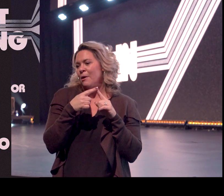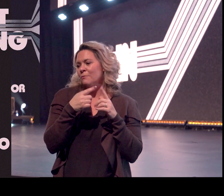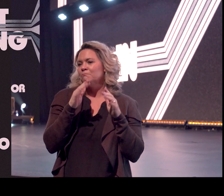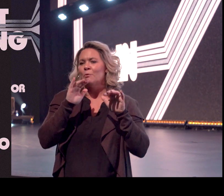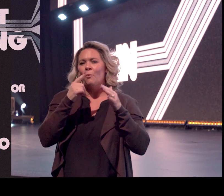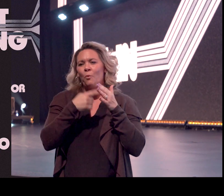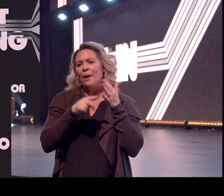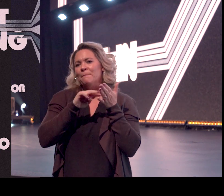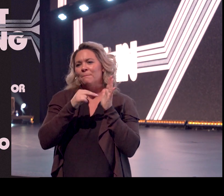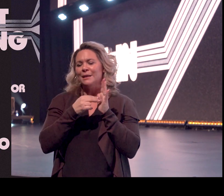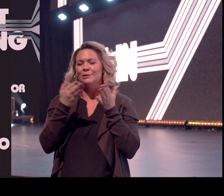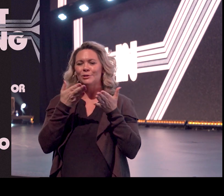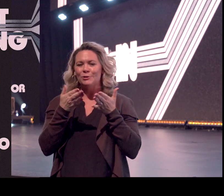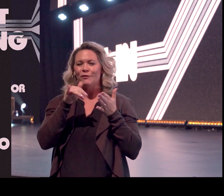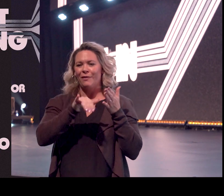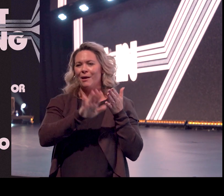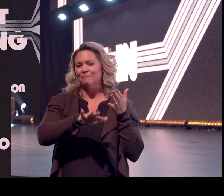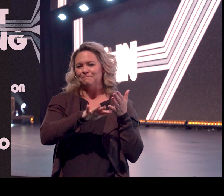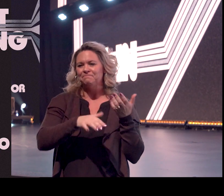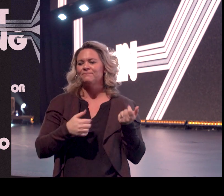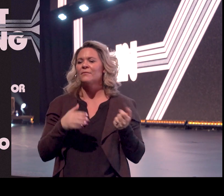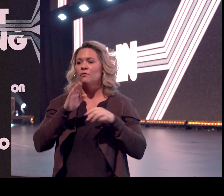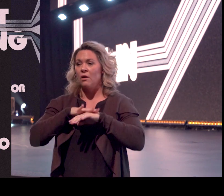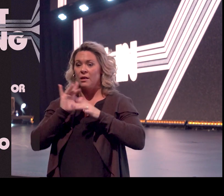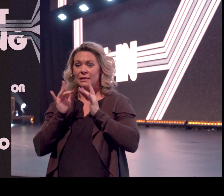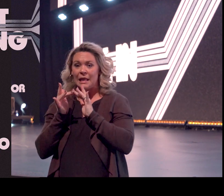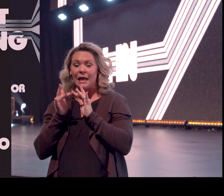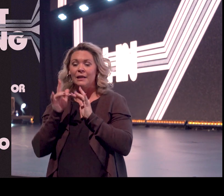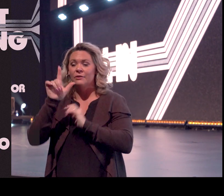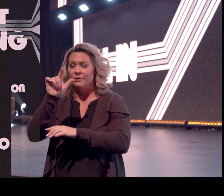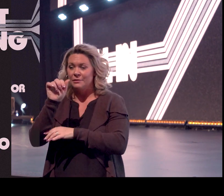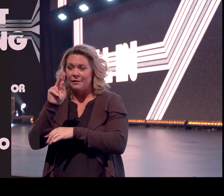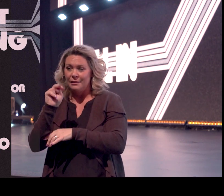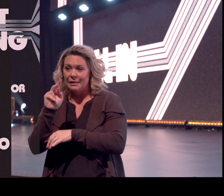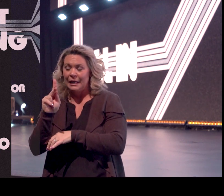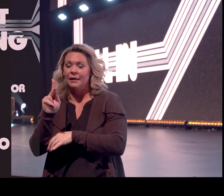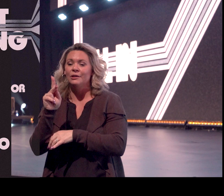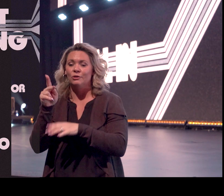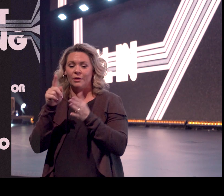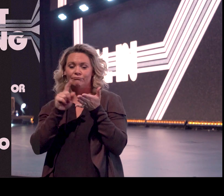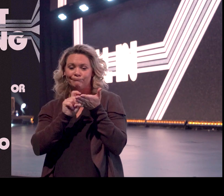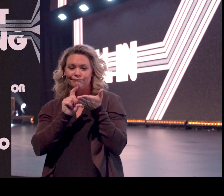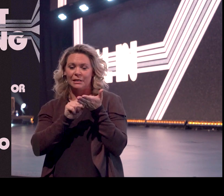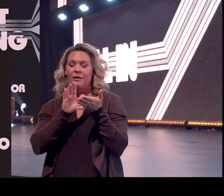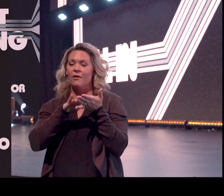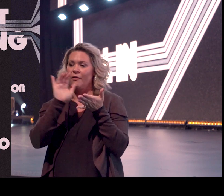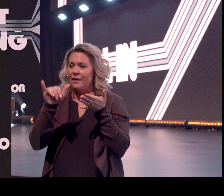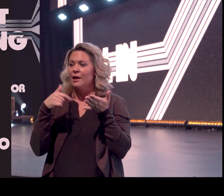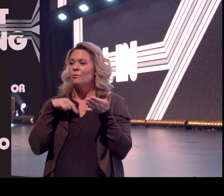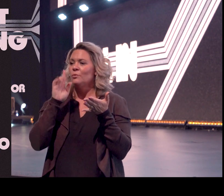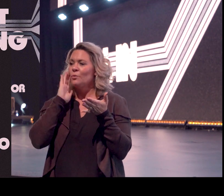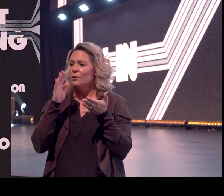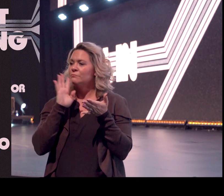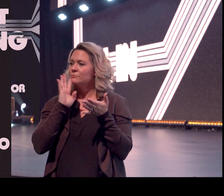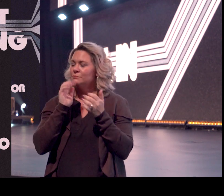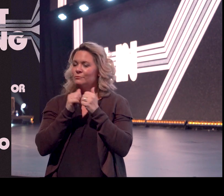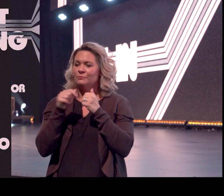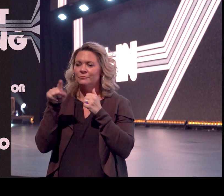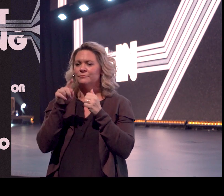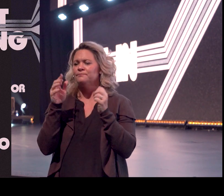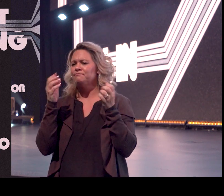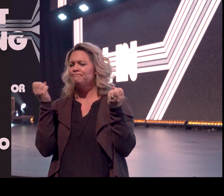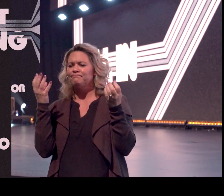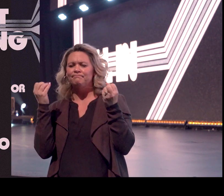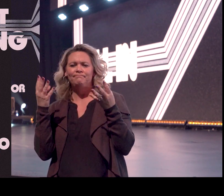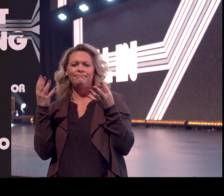what it means to serve. If you're online right now, there's a link in the chat below. You can click on that. We'll follow up with you